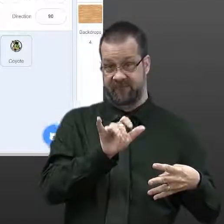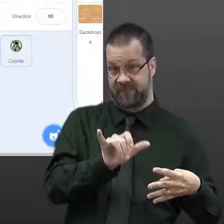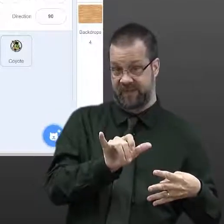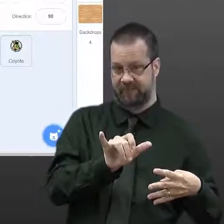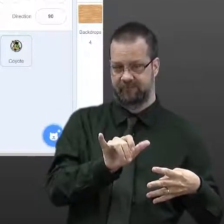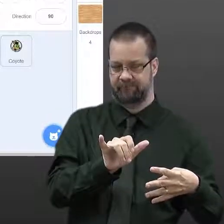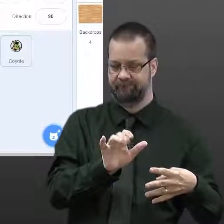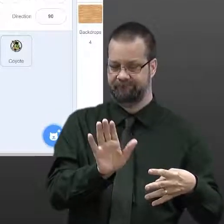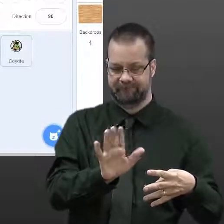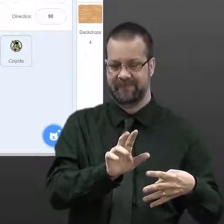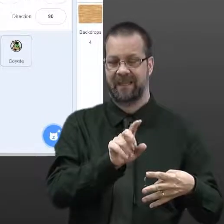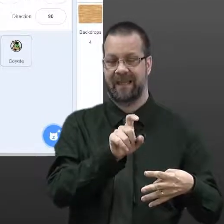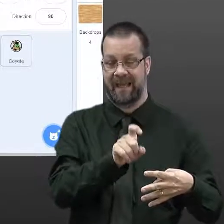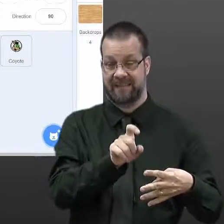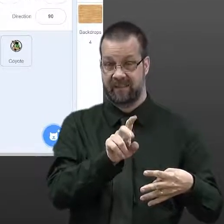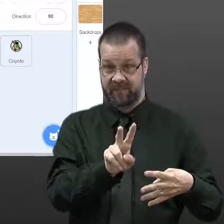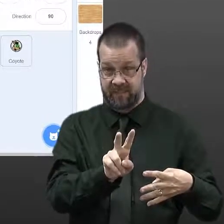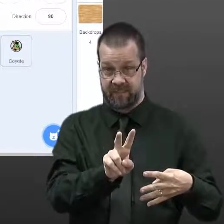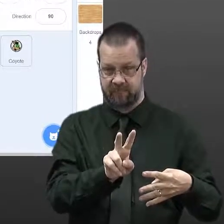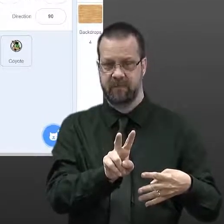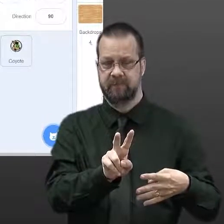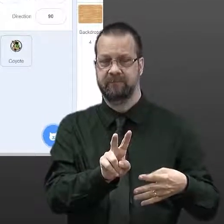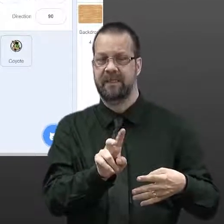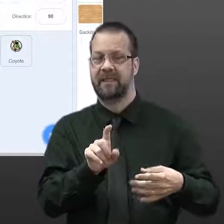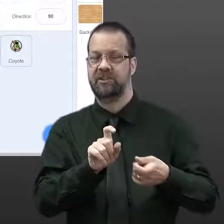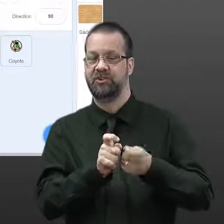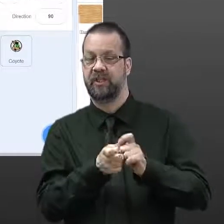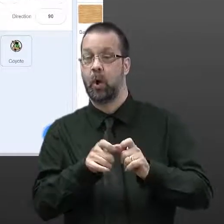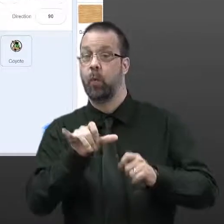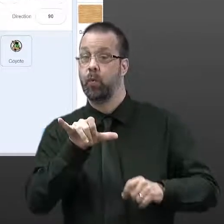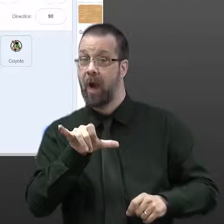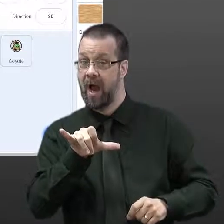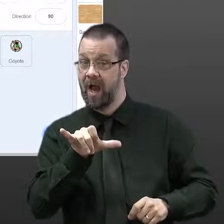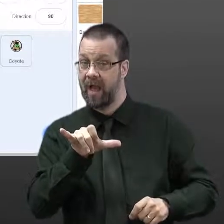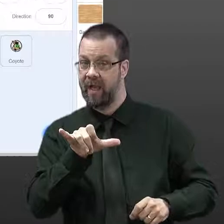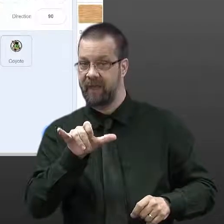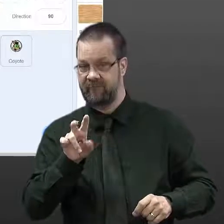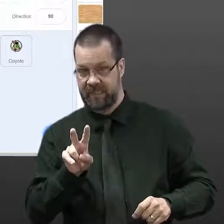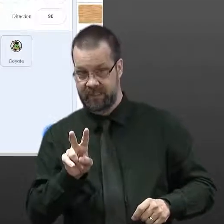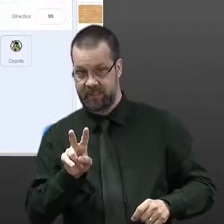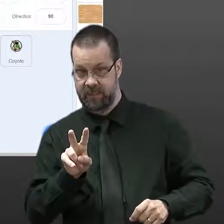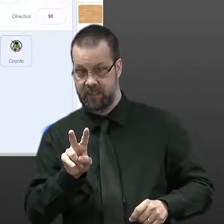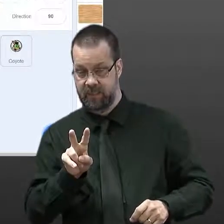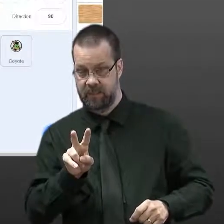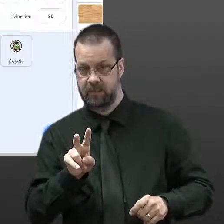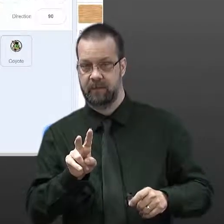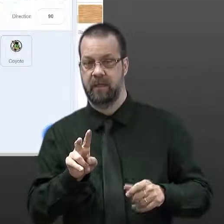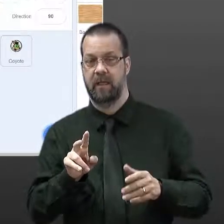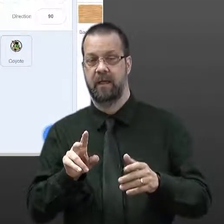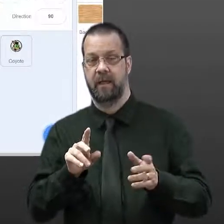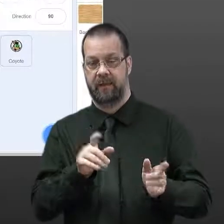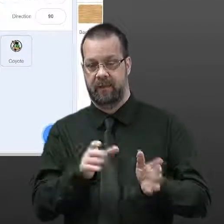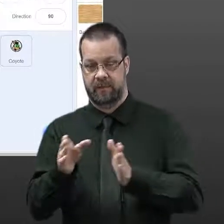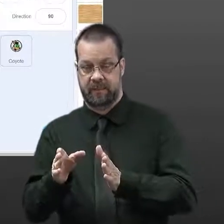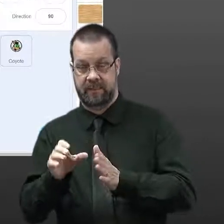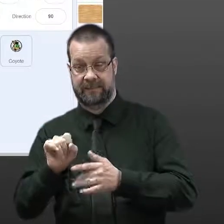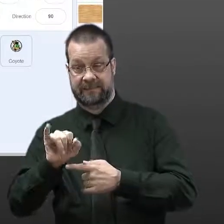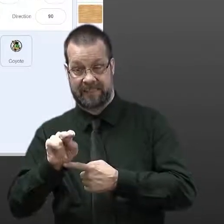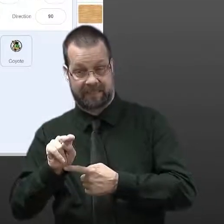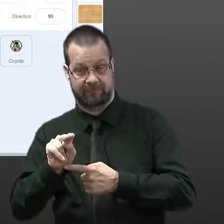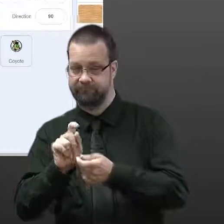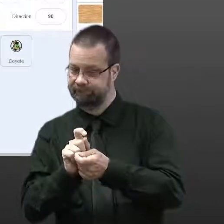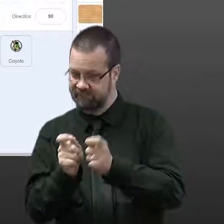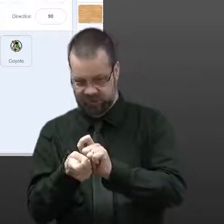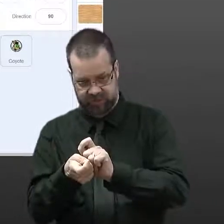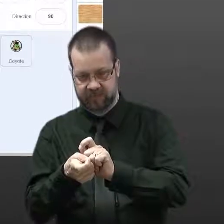it says XV, we are going to change this one to YV. And where it says sign, we are going to change this